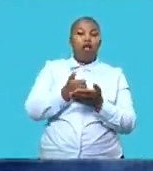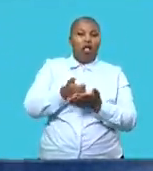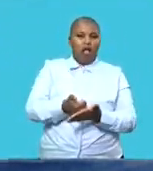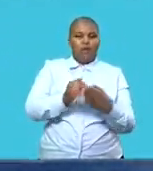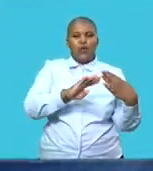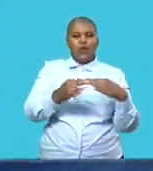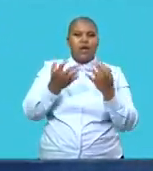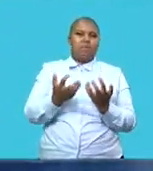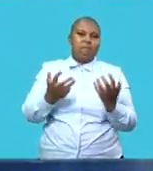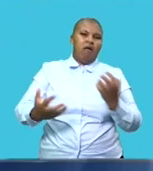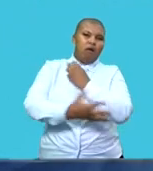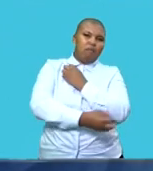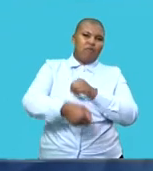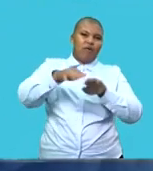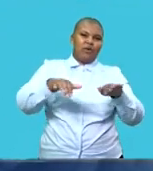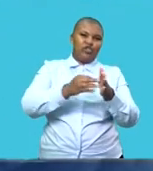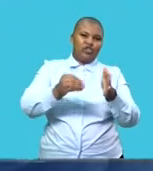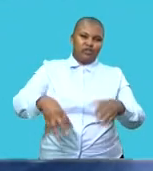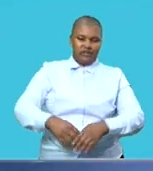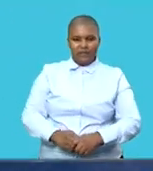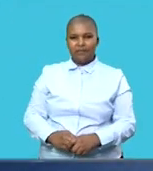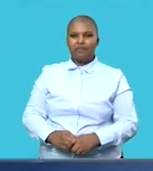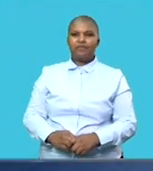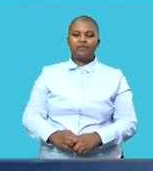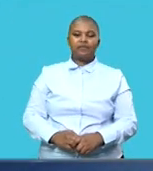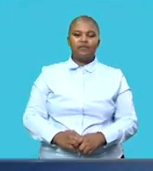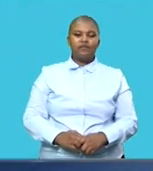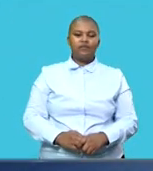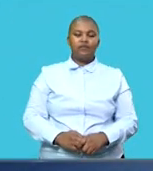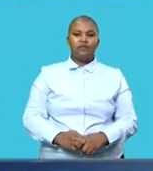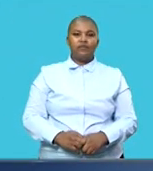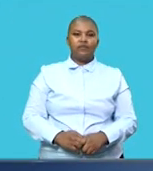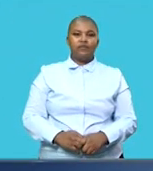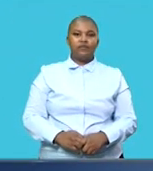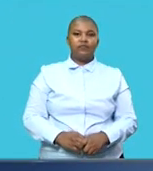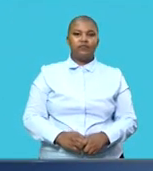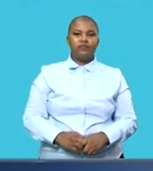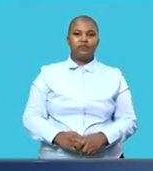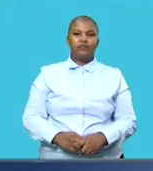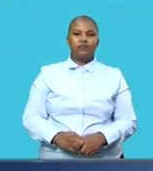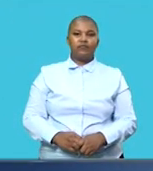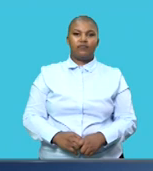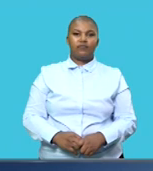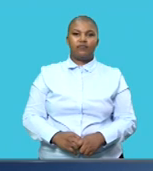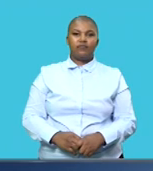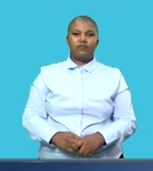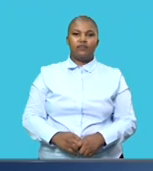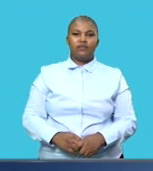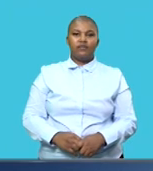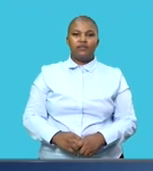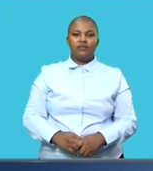la botho ba ithuting le malapeng a bo bona. Sibonga kakhulu kumphathi wesikolo, sibonga